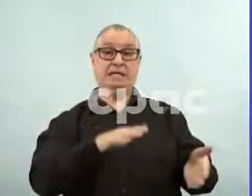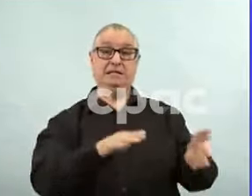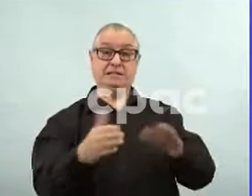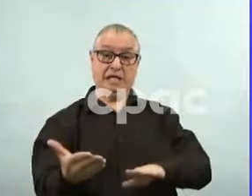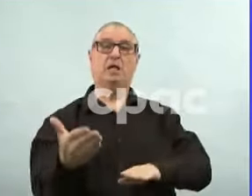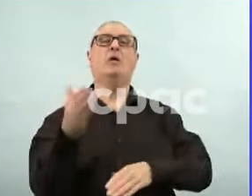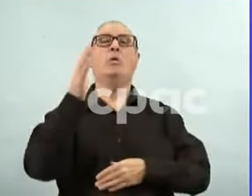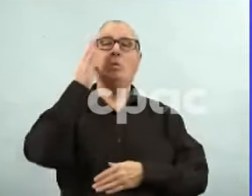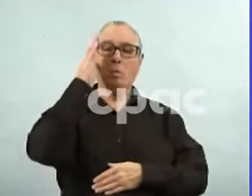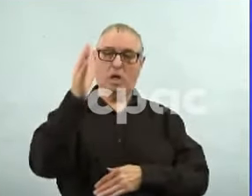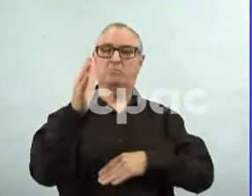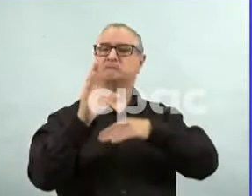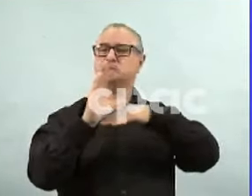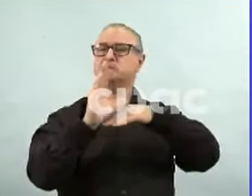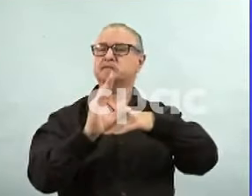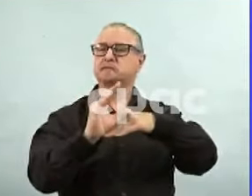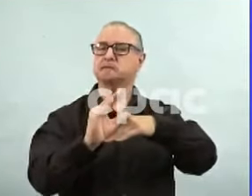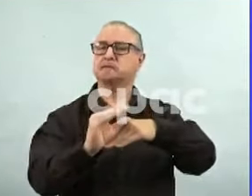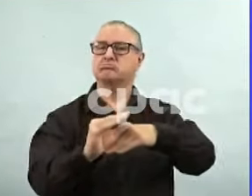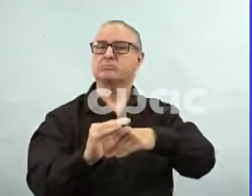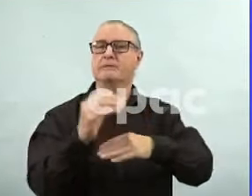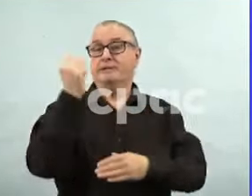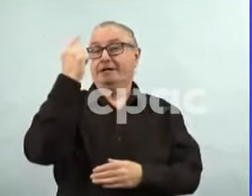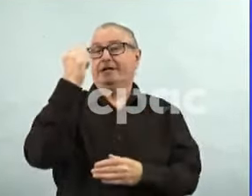indicator. It'll take a little bit of time for that to occur.